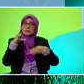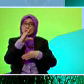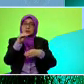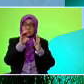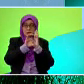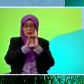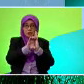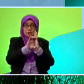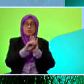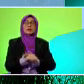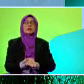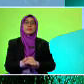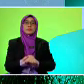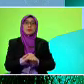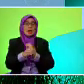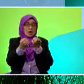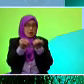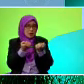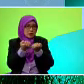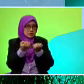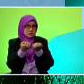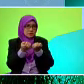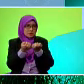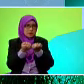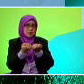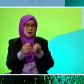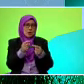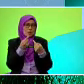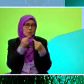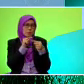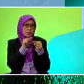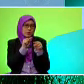not least is explain the harmful effects of